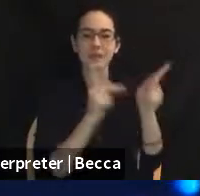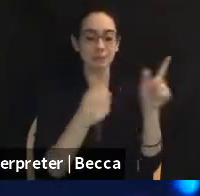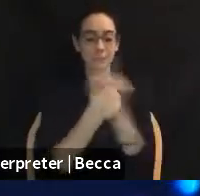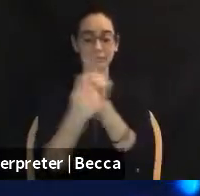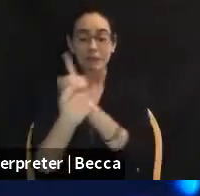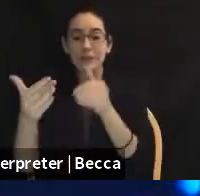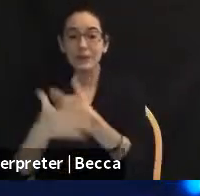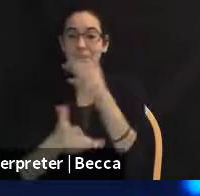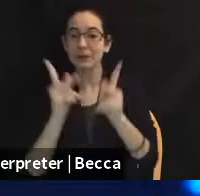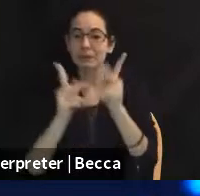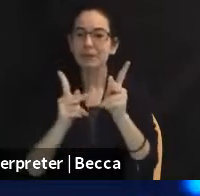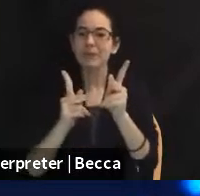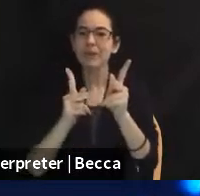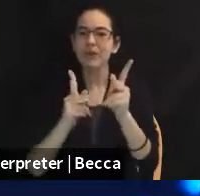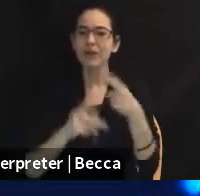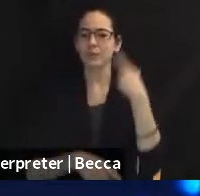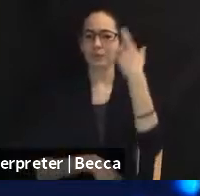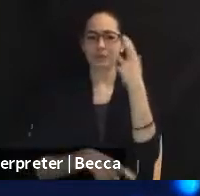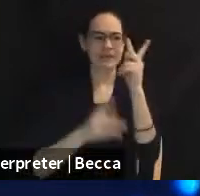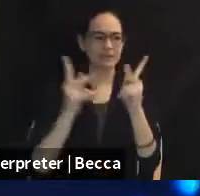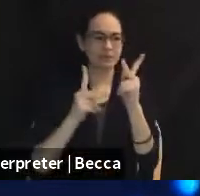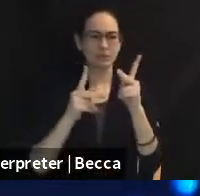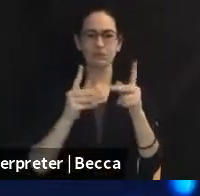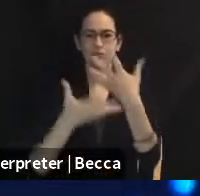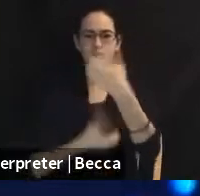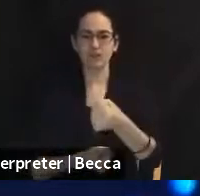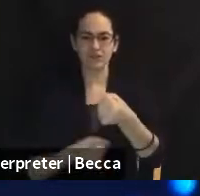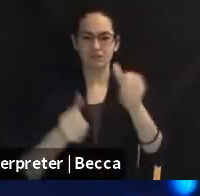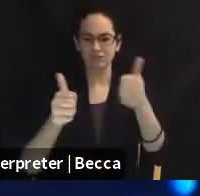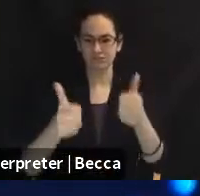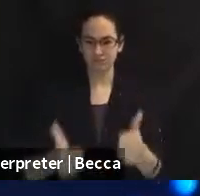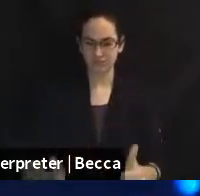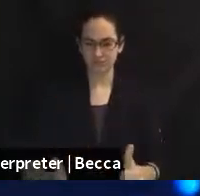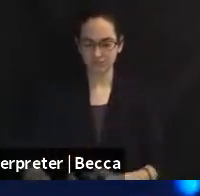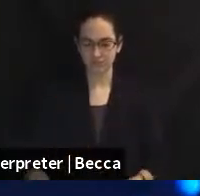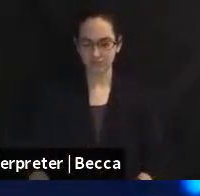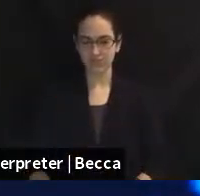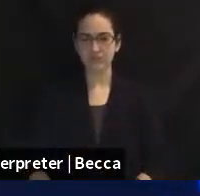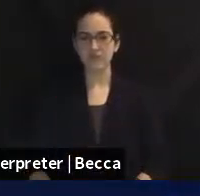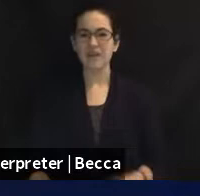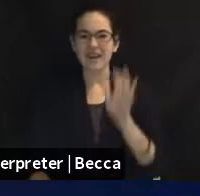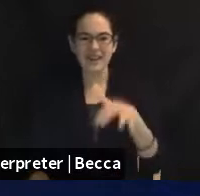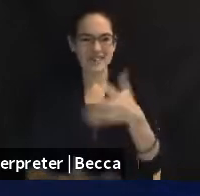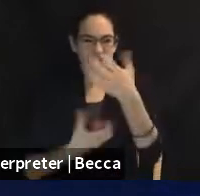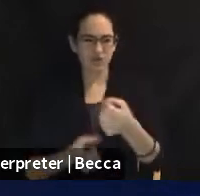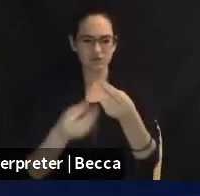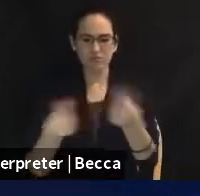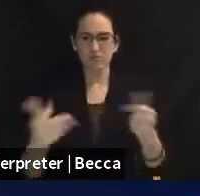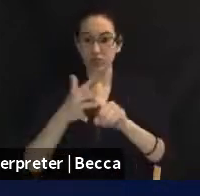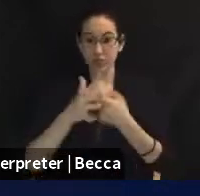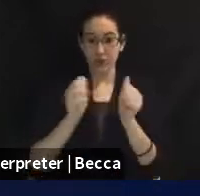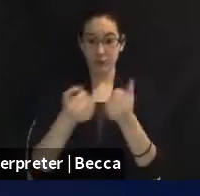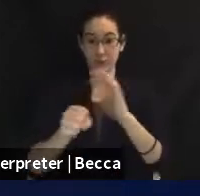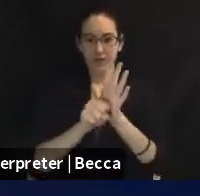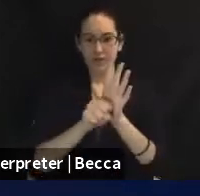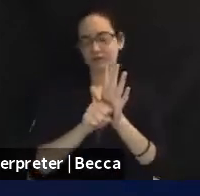this erosion of trust. And just be honest, the erosion of trust didn't begin with the pandemic.